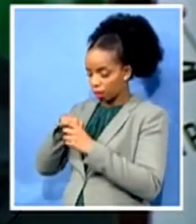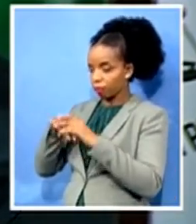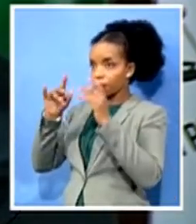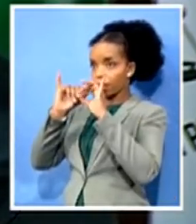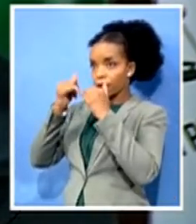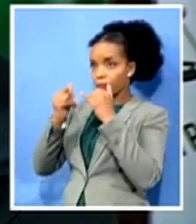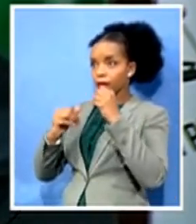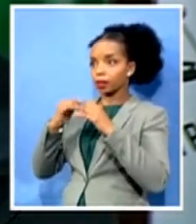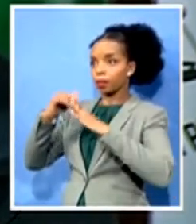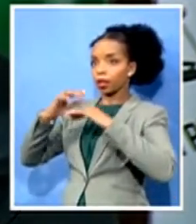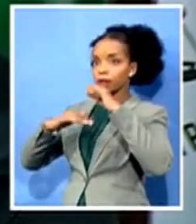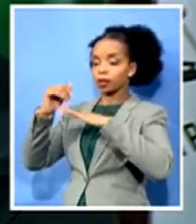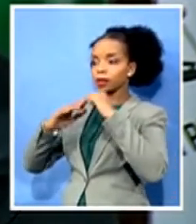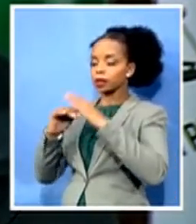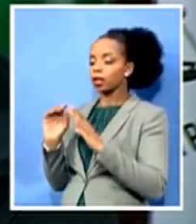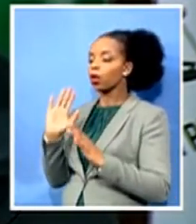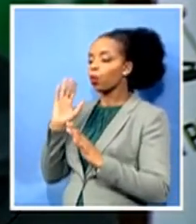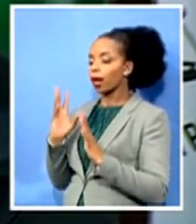when